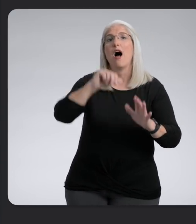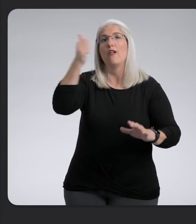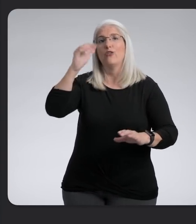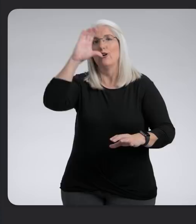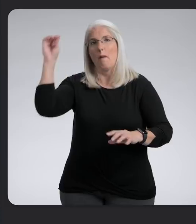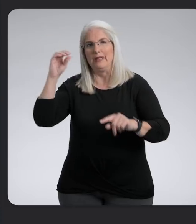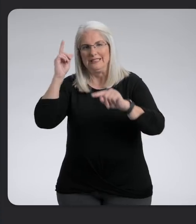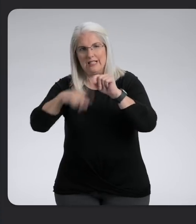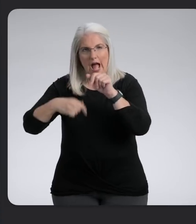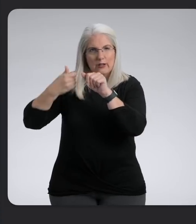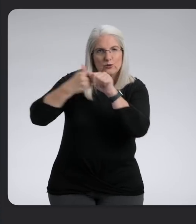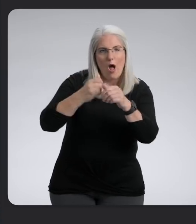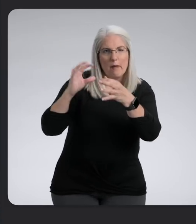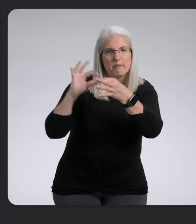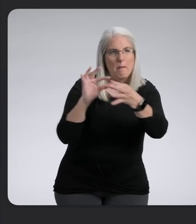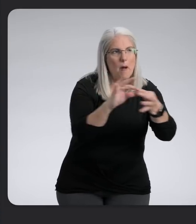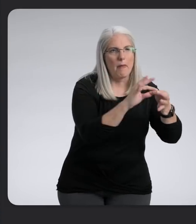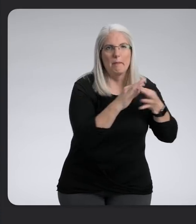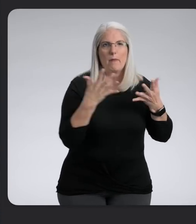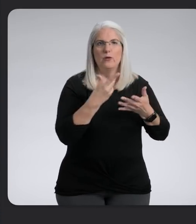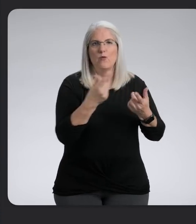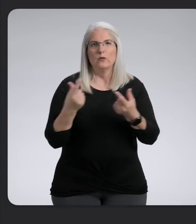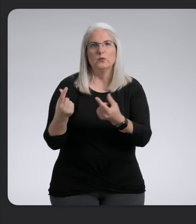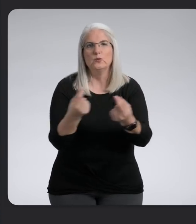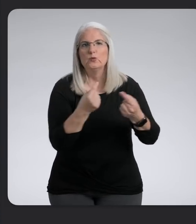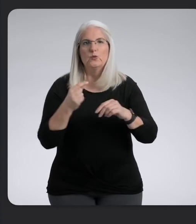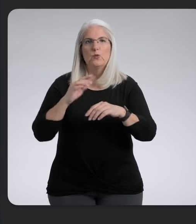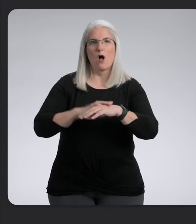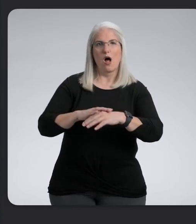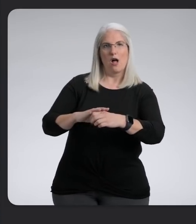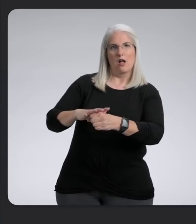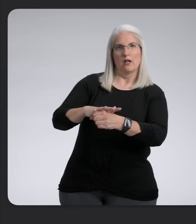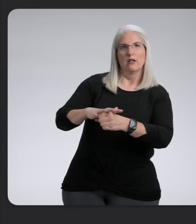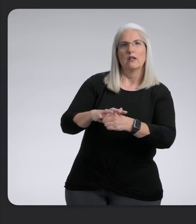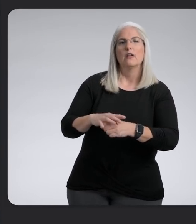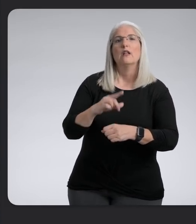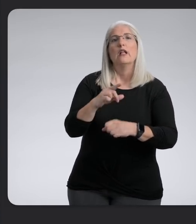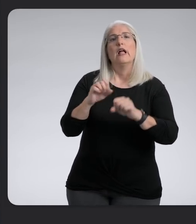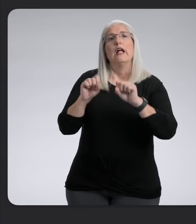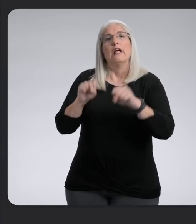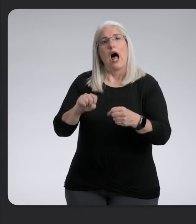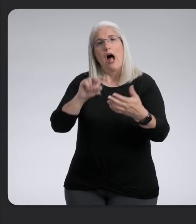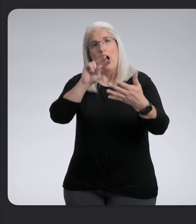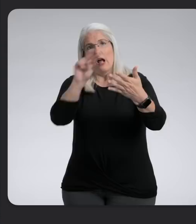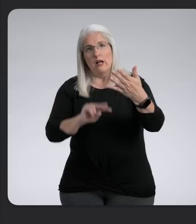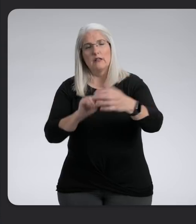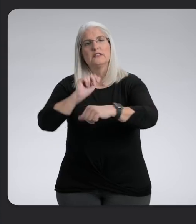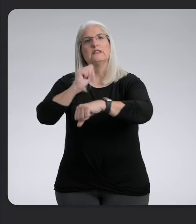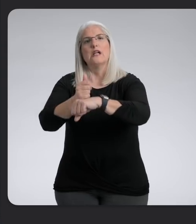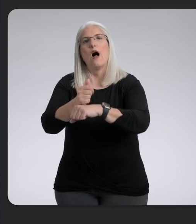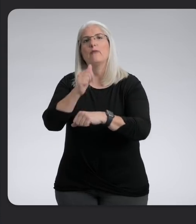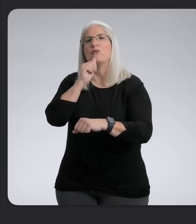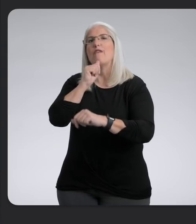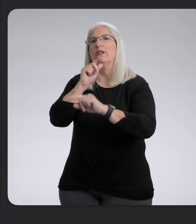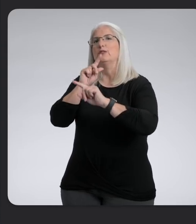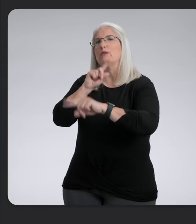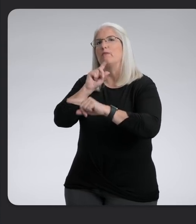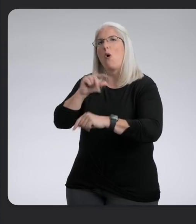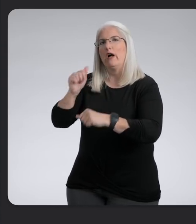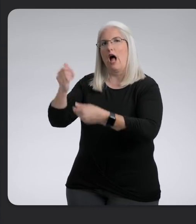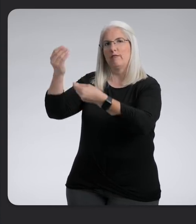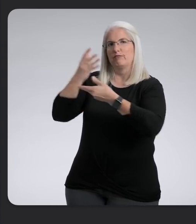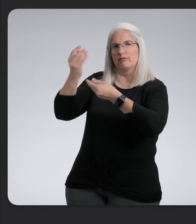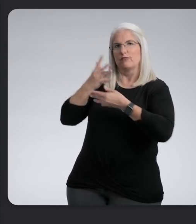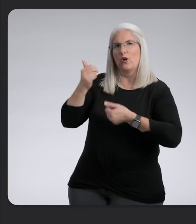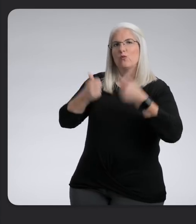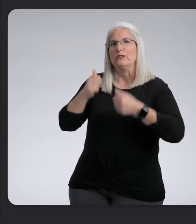your location. You can see which trackers are prevented from profiling you in the Safari Privacy Report. We wanted to bring this same transparency to